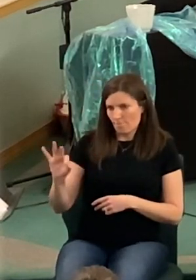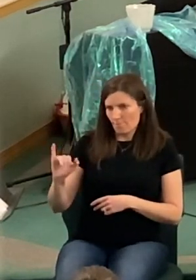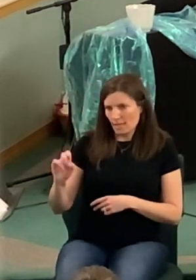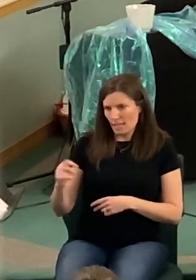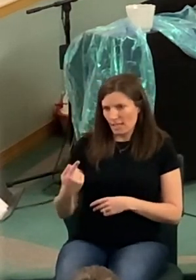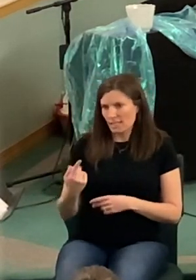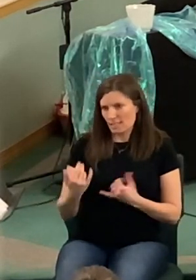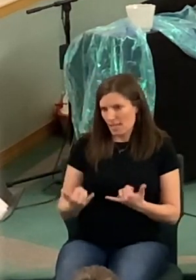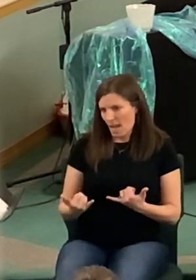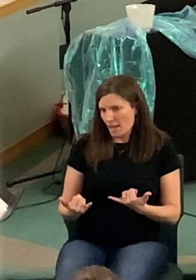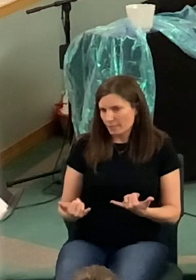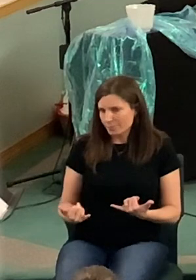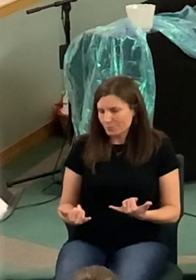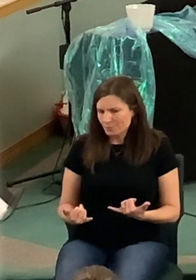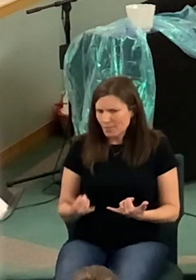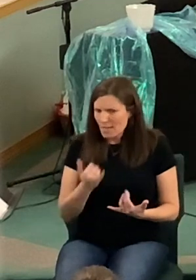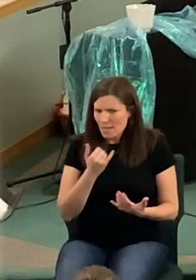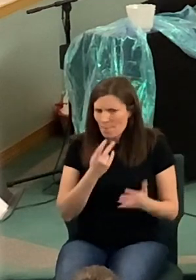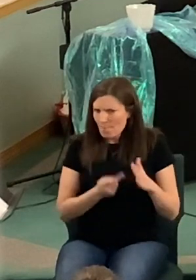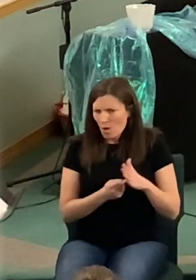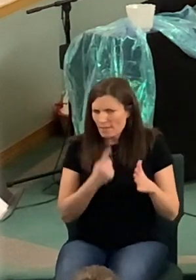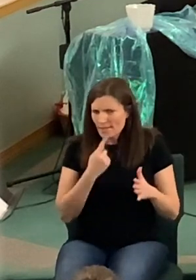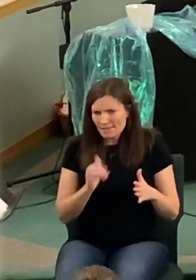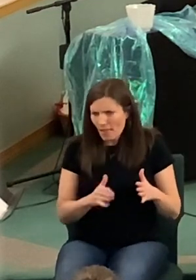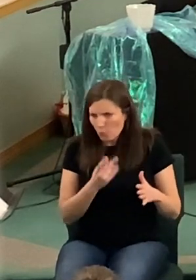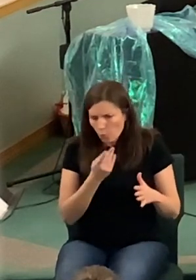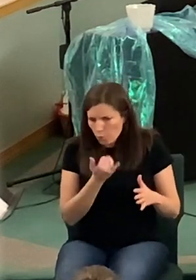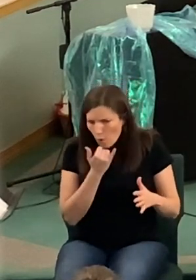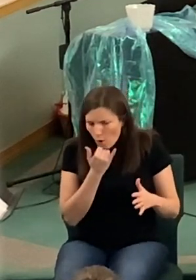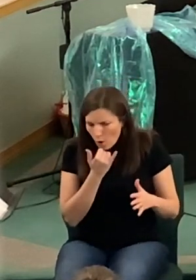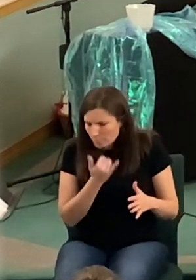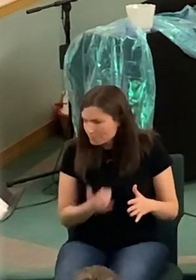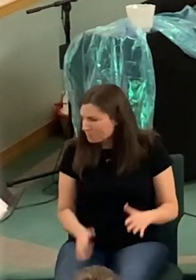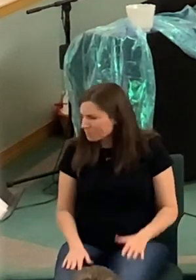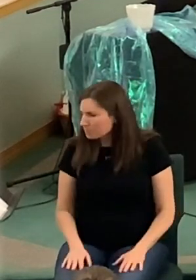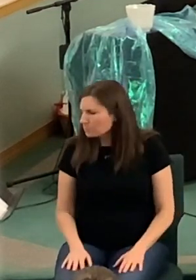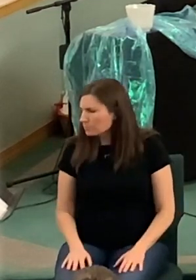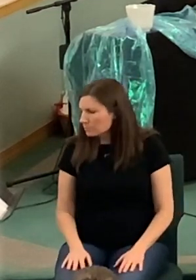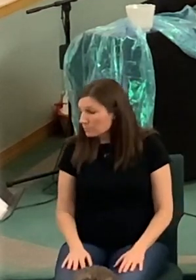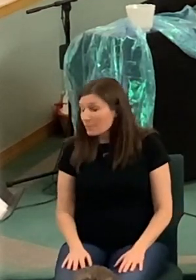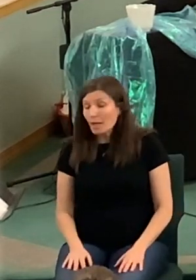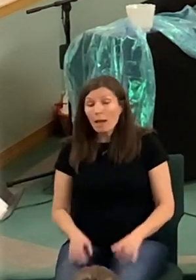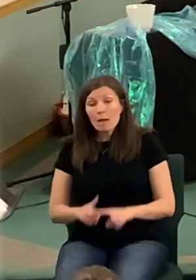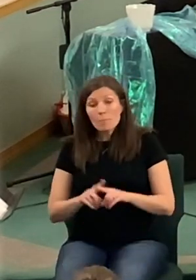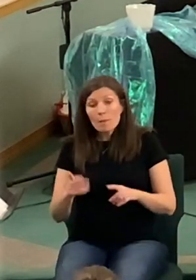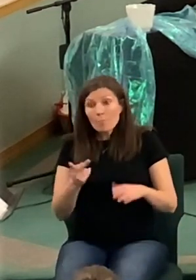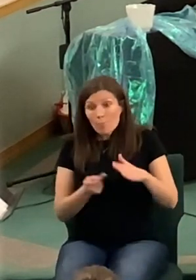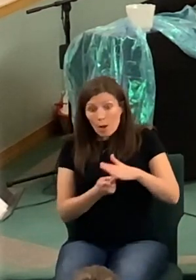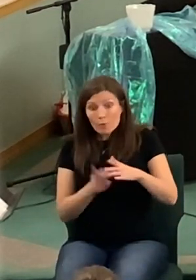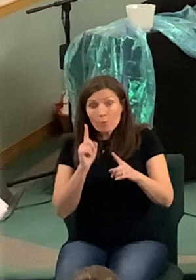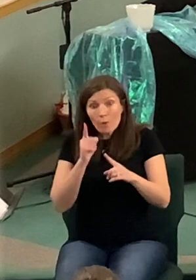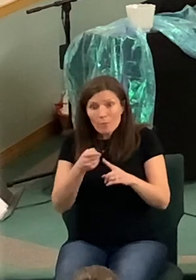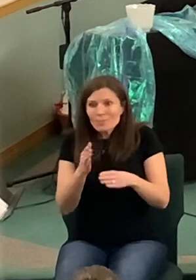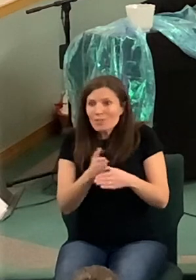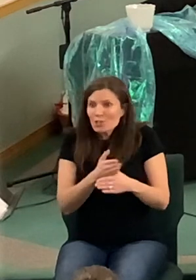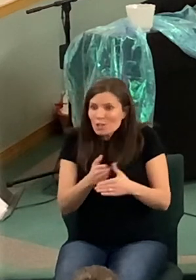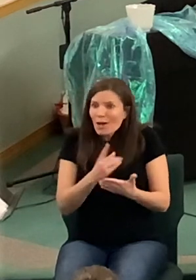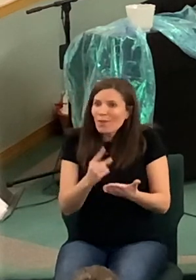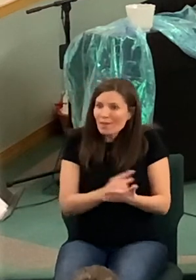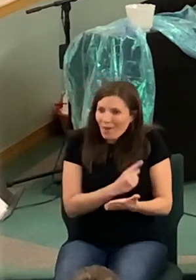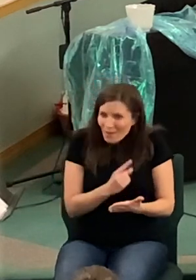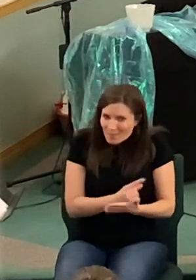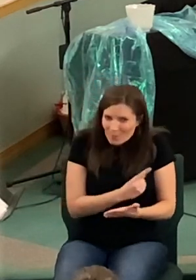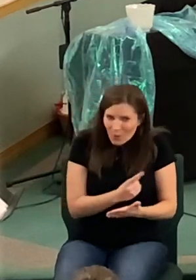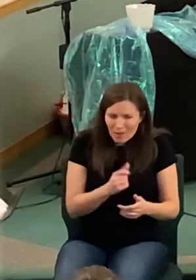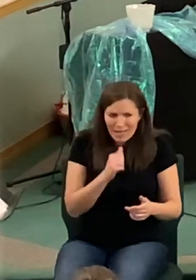people coming to faith in Christ, not on fixing the cultural problem of the Roman